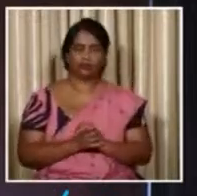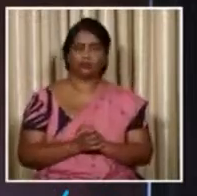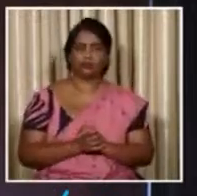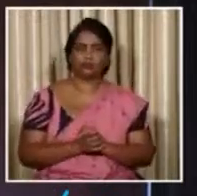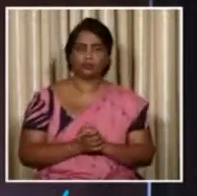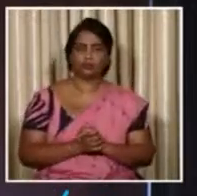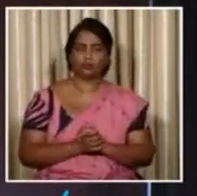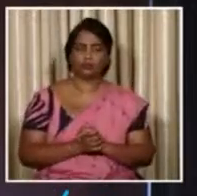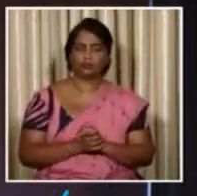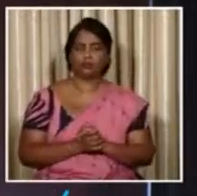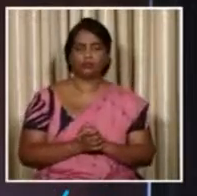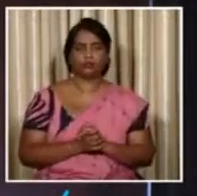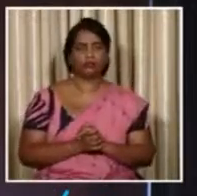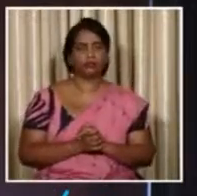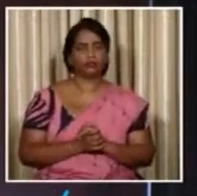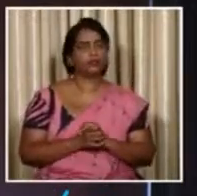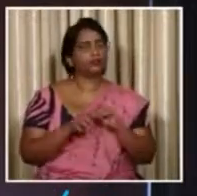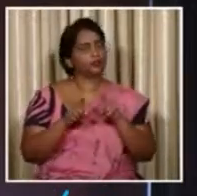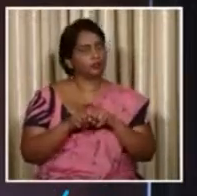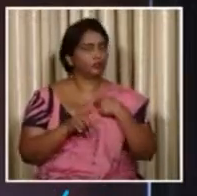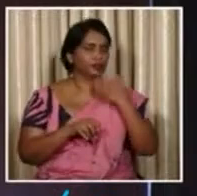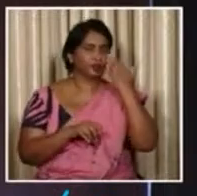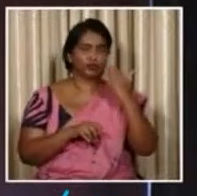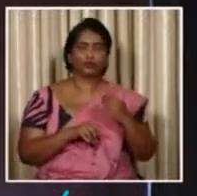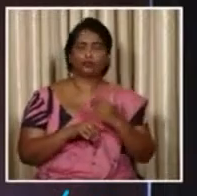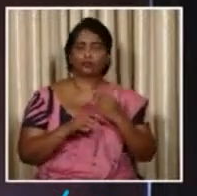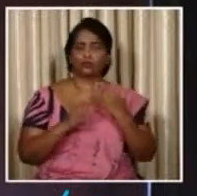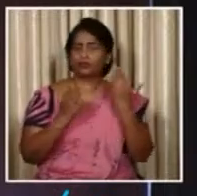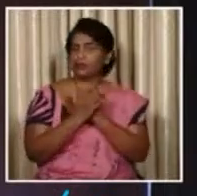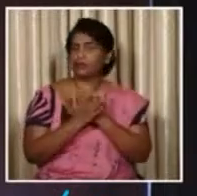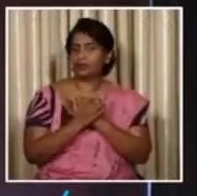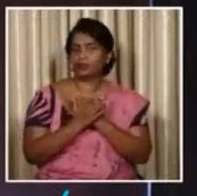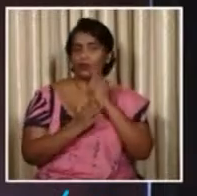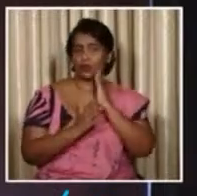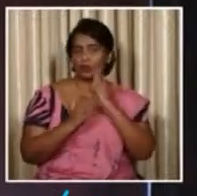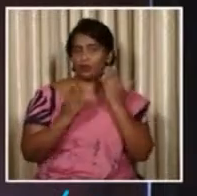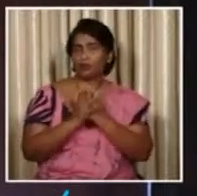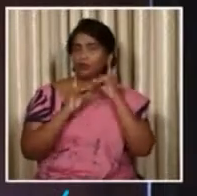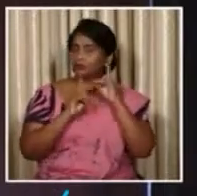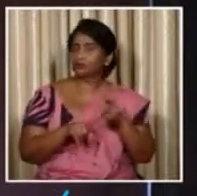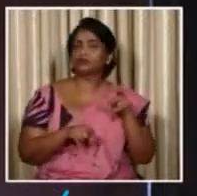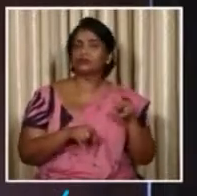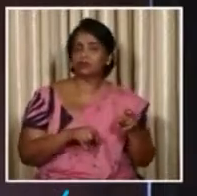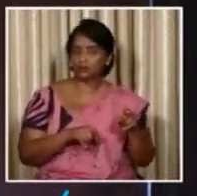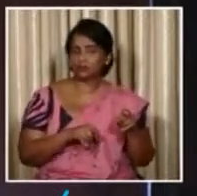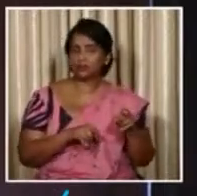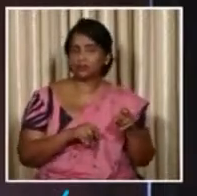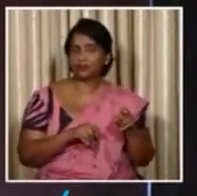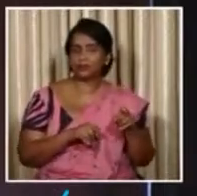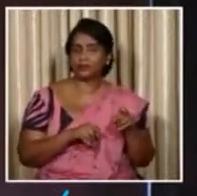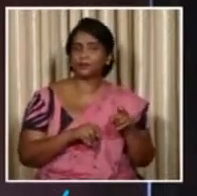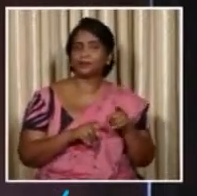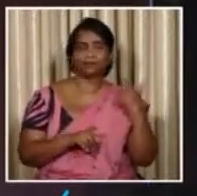key players in the Hollywood-style shooting, remain untouched. Is she perhaps the Sarah Jasmine of this